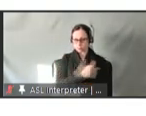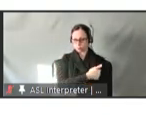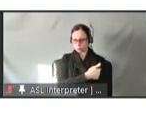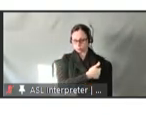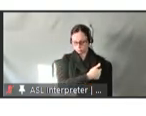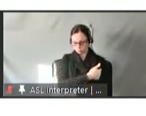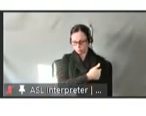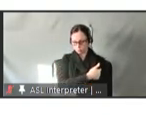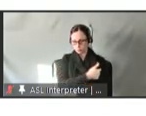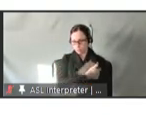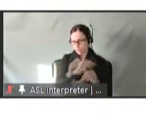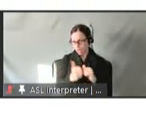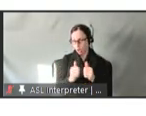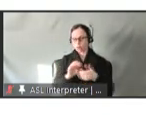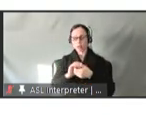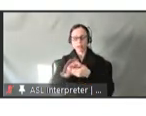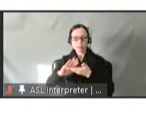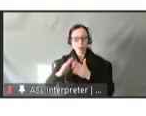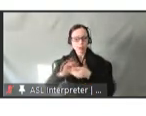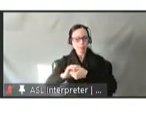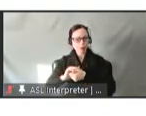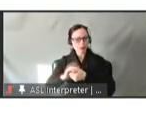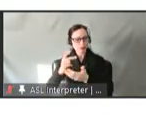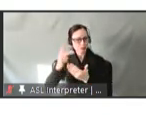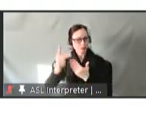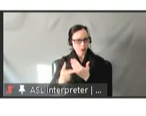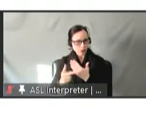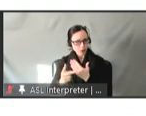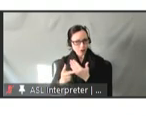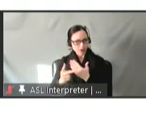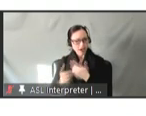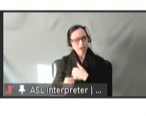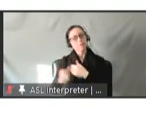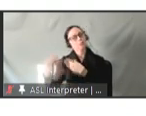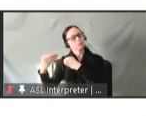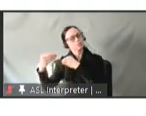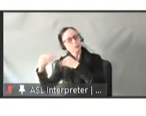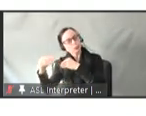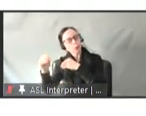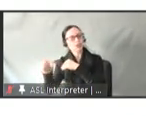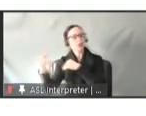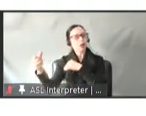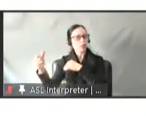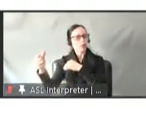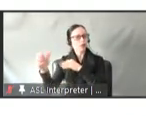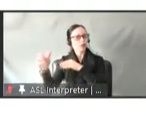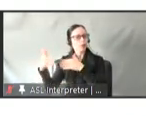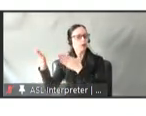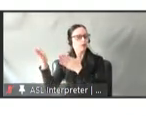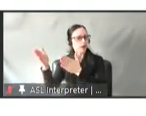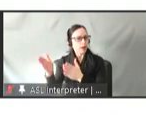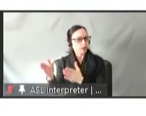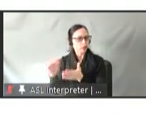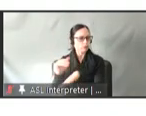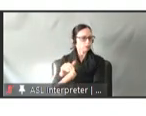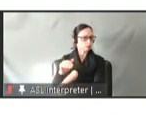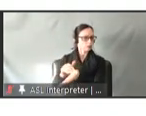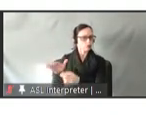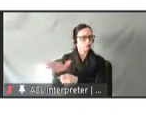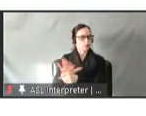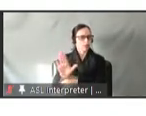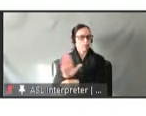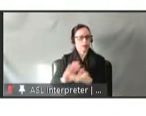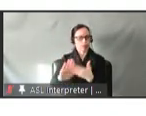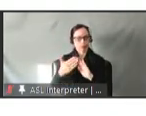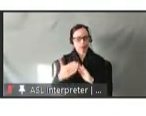community partnerships programs by retailers and other providers in their own communities. And